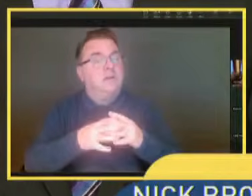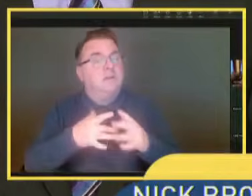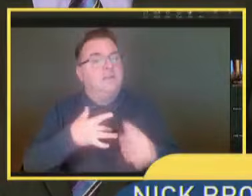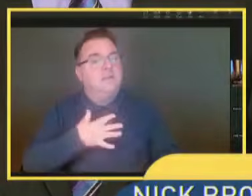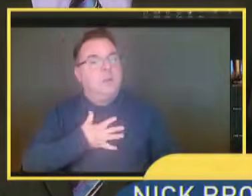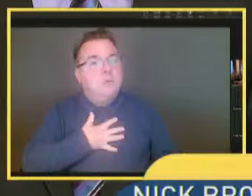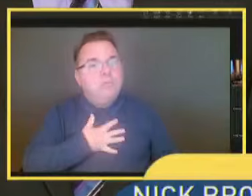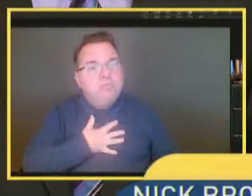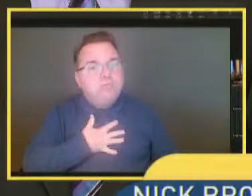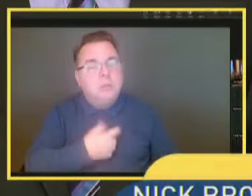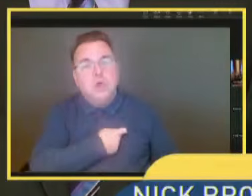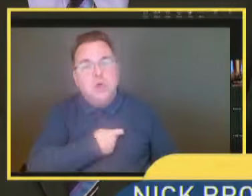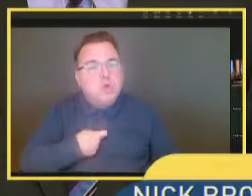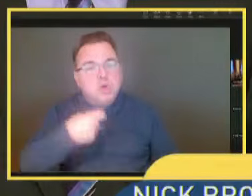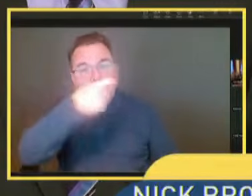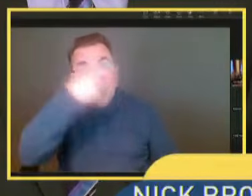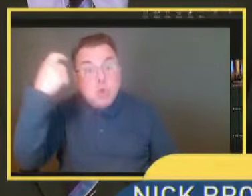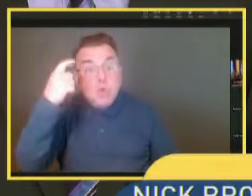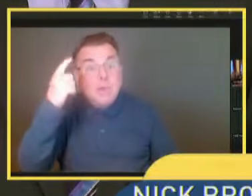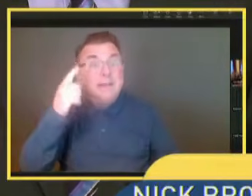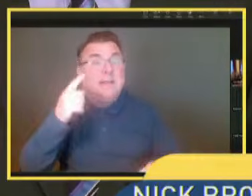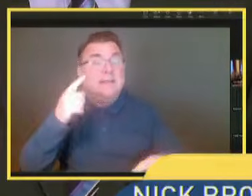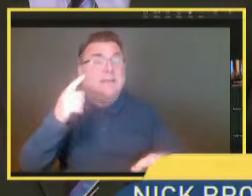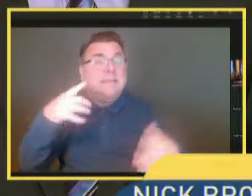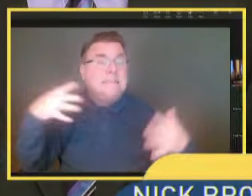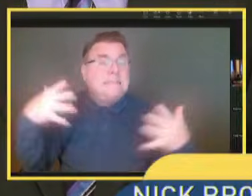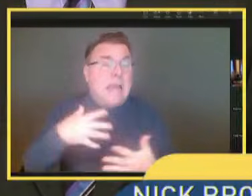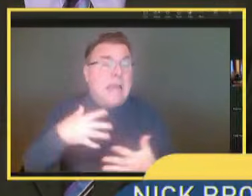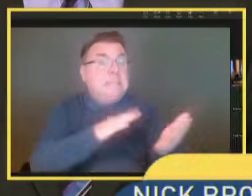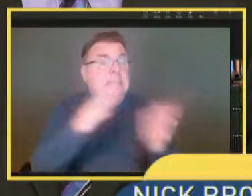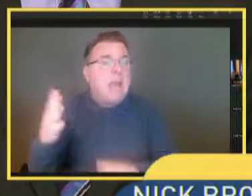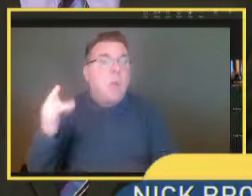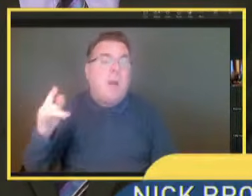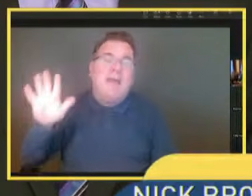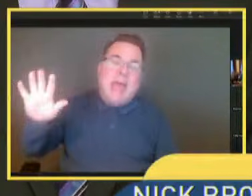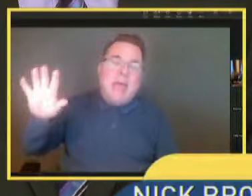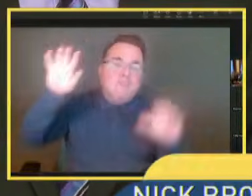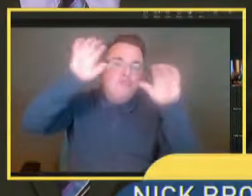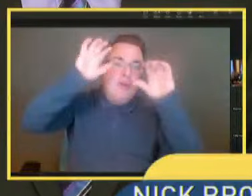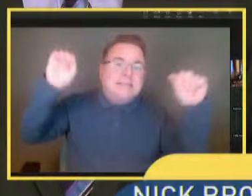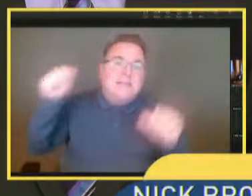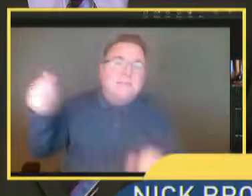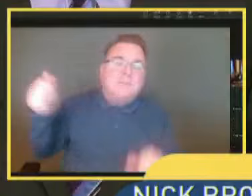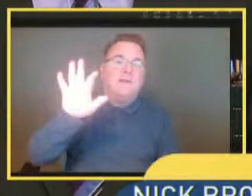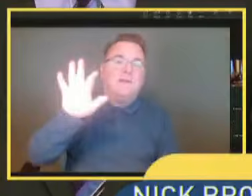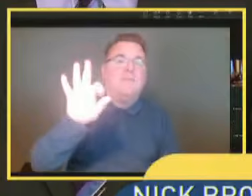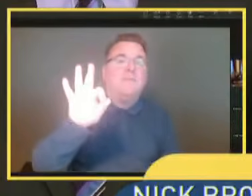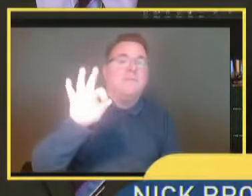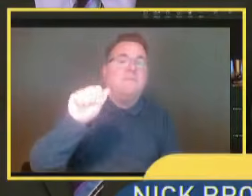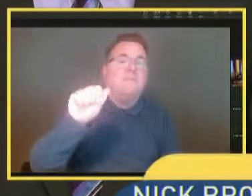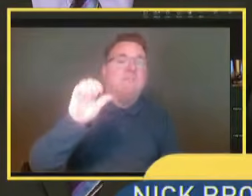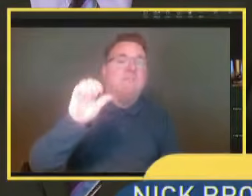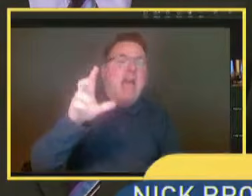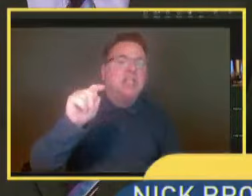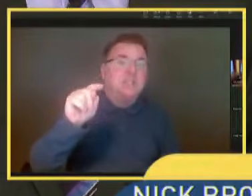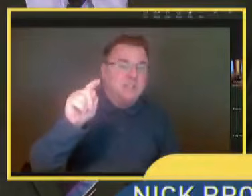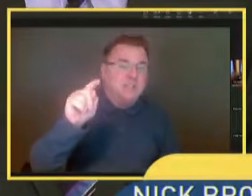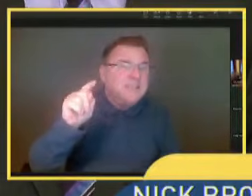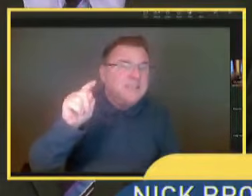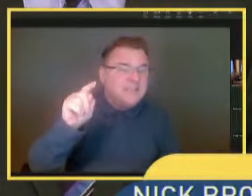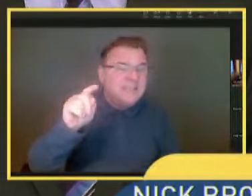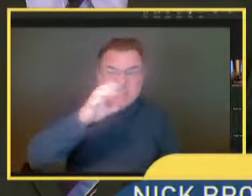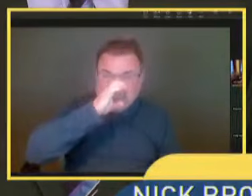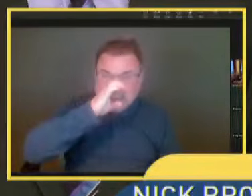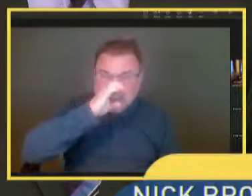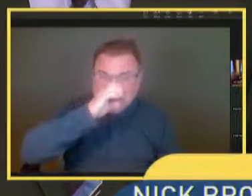injured, and dead because of this president's fascist tendencies. What we're seeing right now coming from Washington,